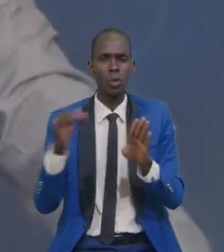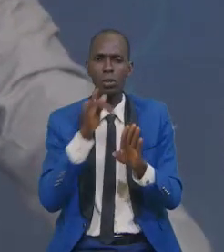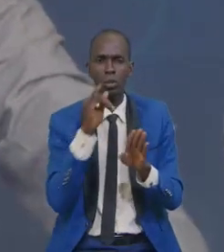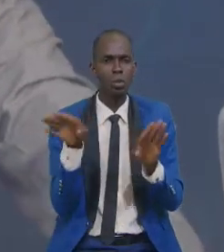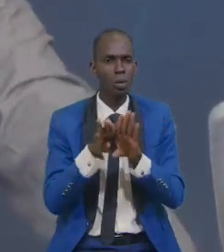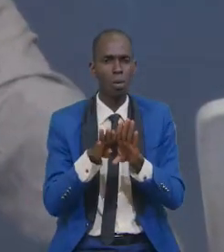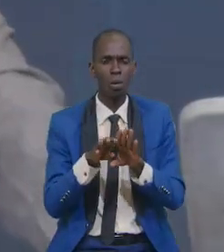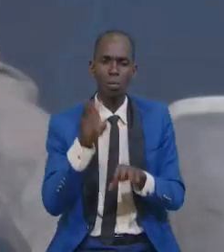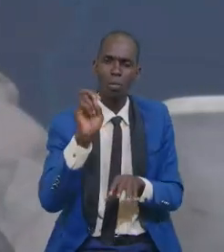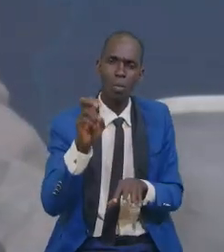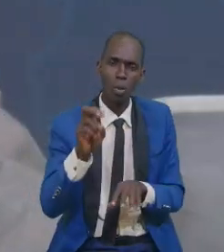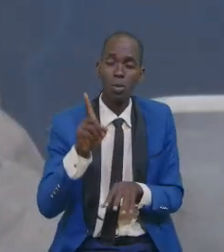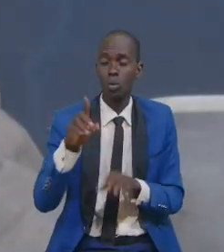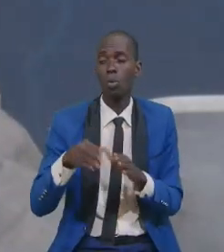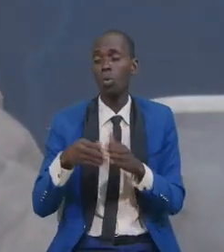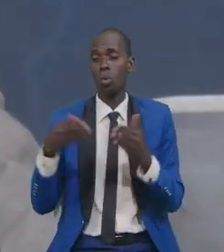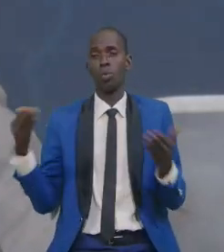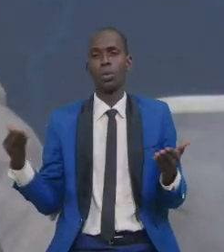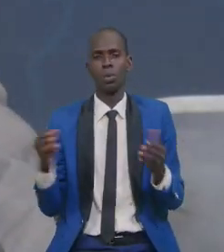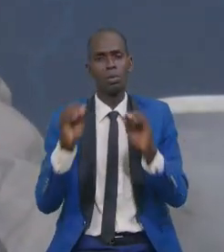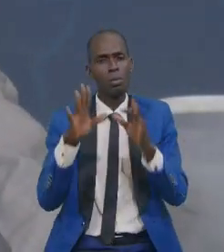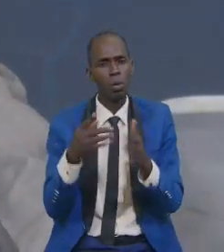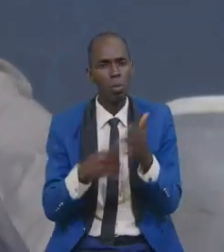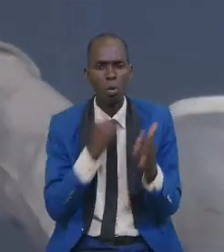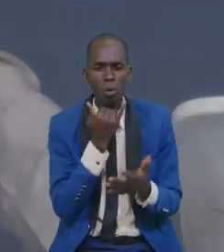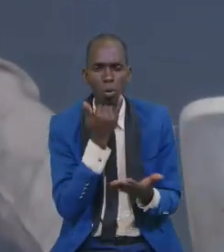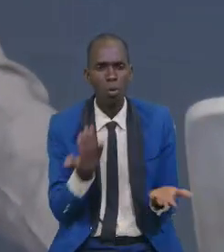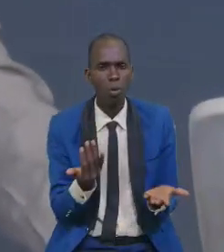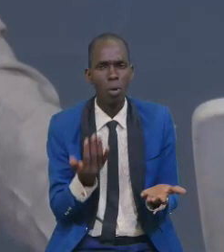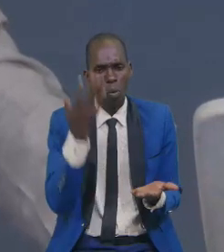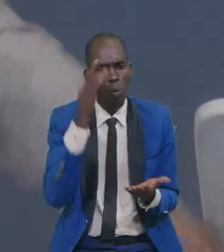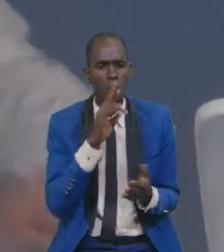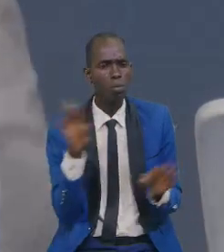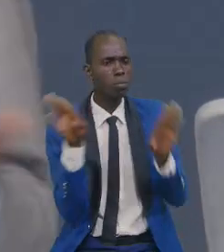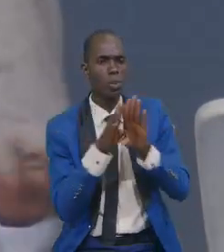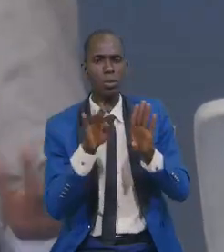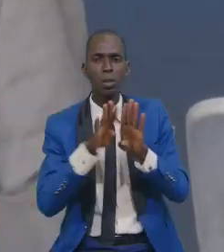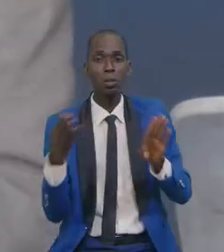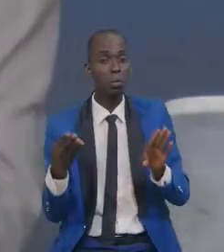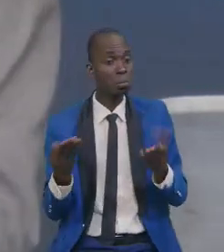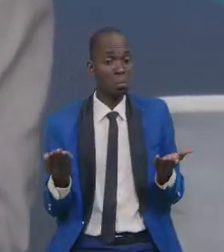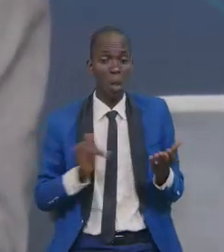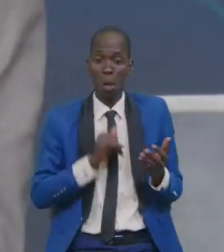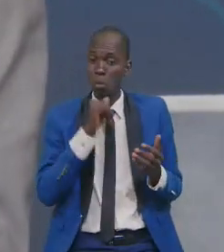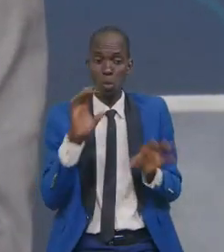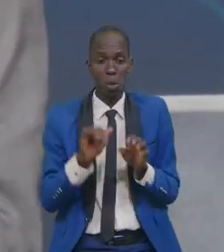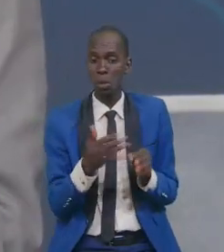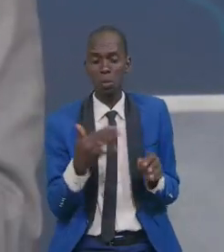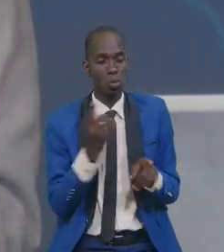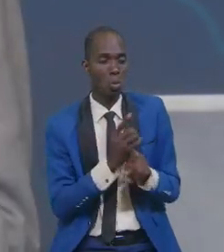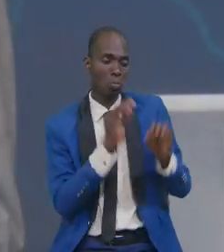door. Eventually you open the door. Teacher, what's happening? Why are you locking the door? I'm not doing anything, but I'm just teaching